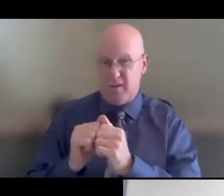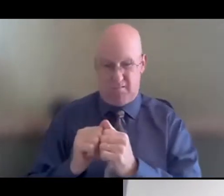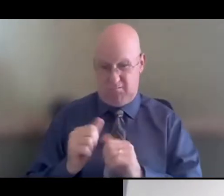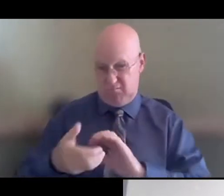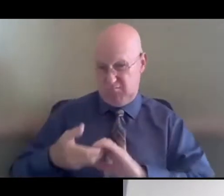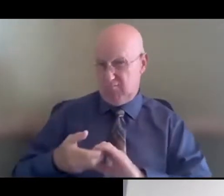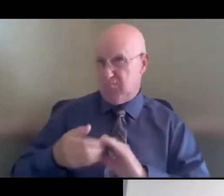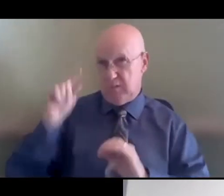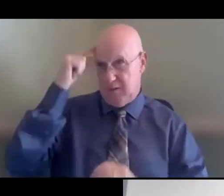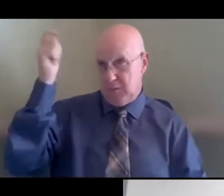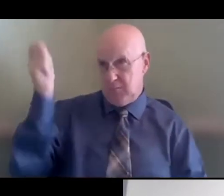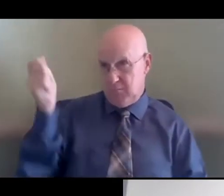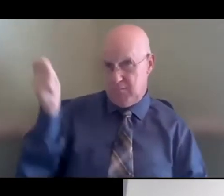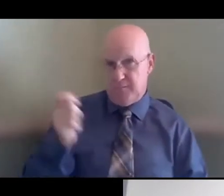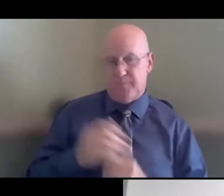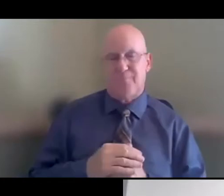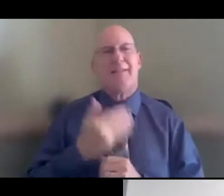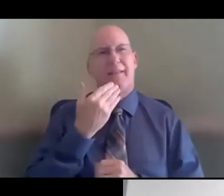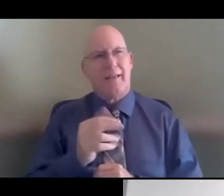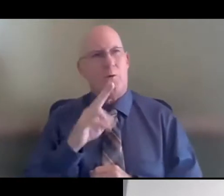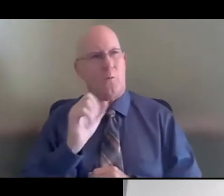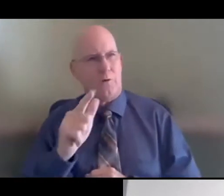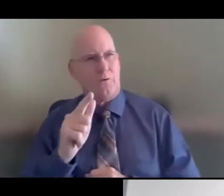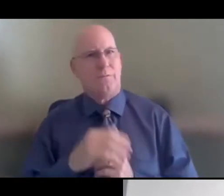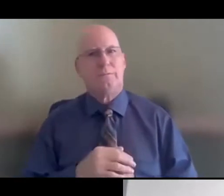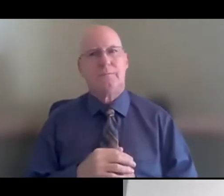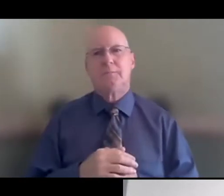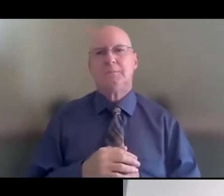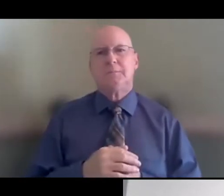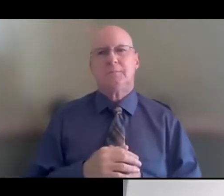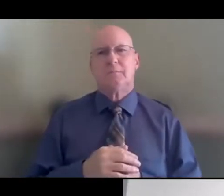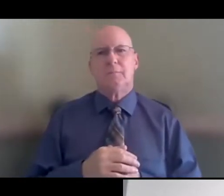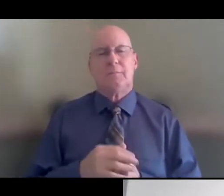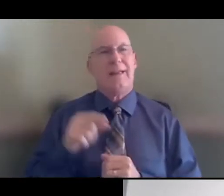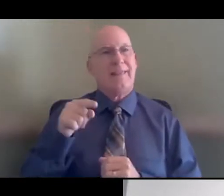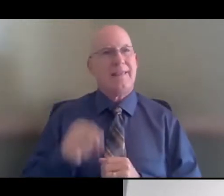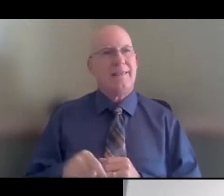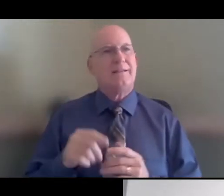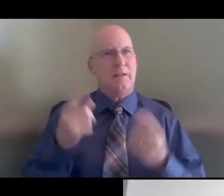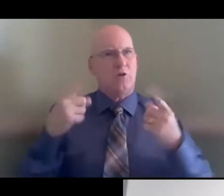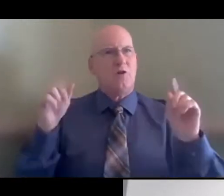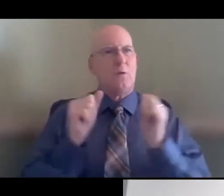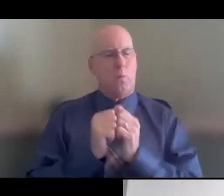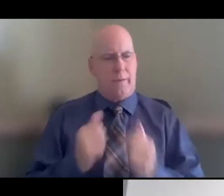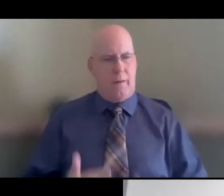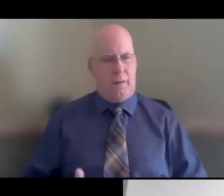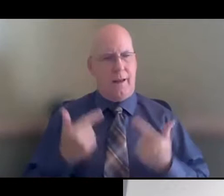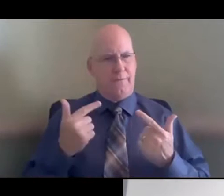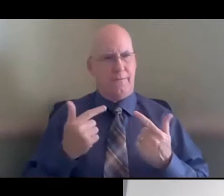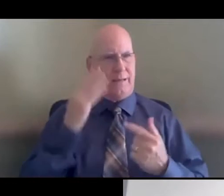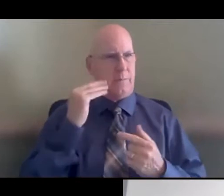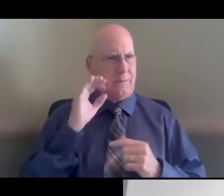Thanks, Rachel. And as Jen was saying, the Achieving a Better Life Experience Act was created to allow states to set up these tax advantage